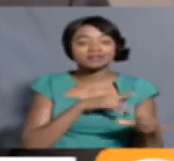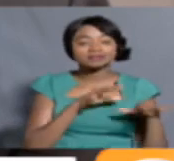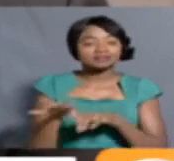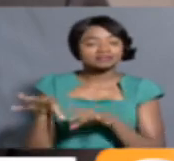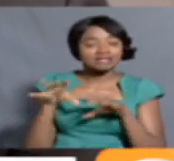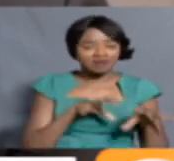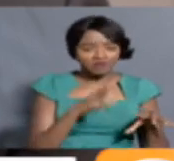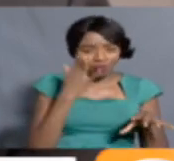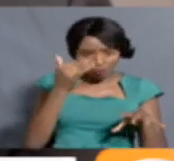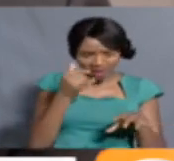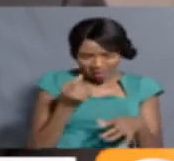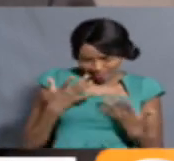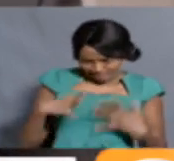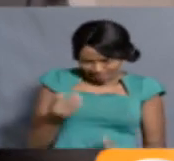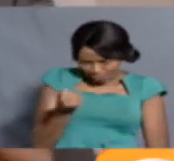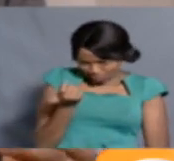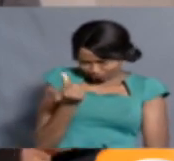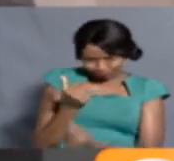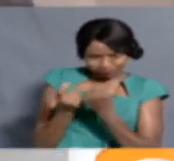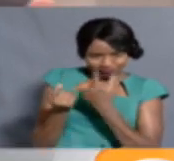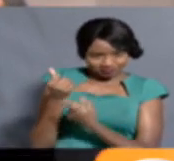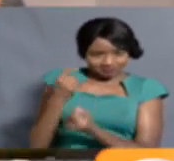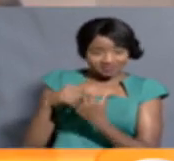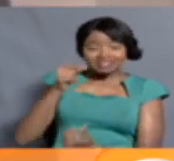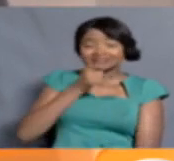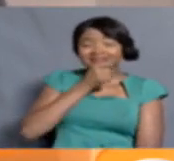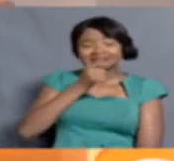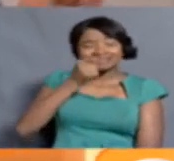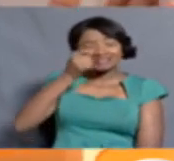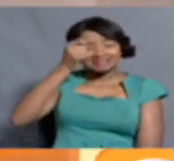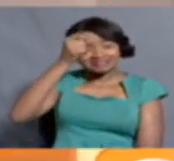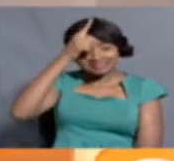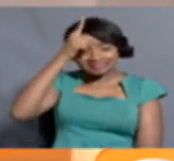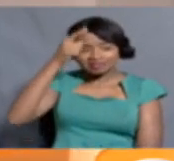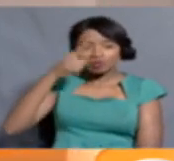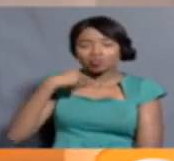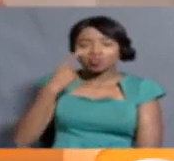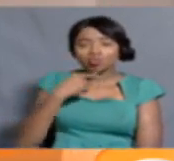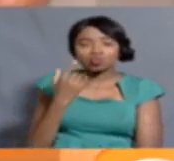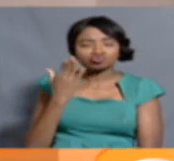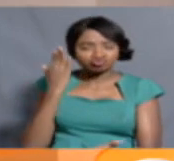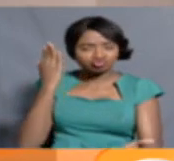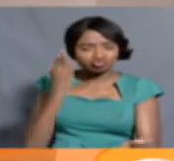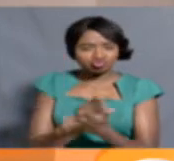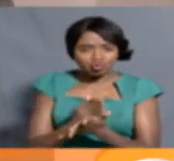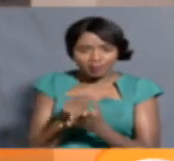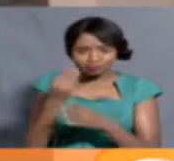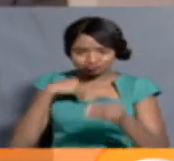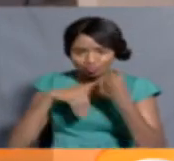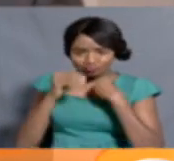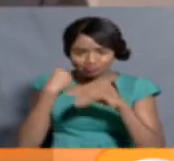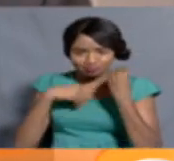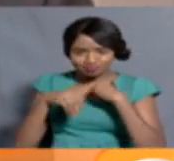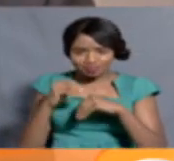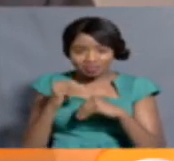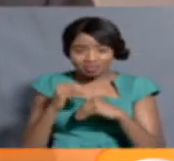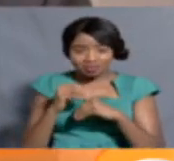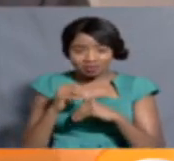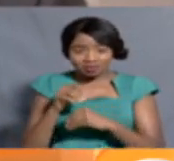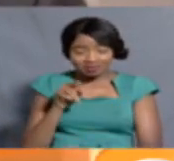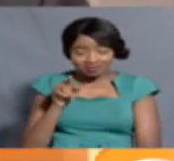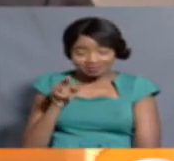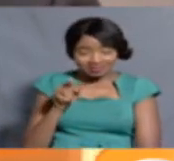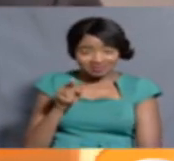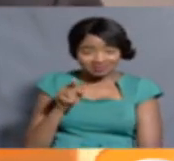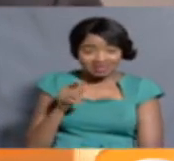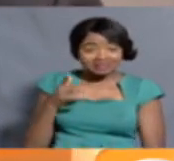a few greedy people who have taken what was for our need, the majority. So every time guys talk